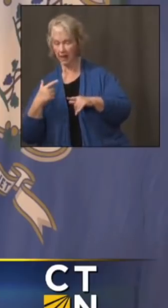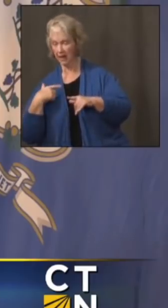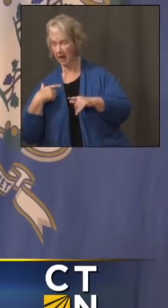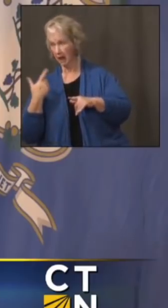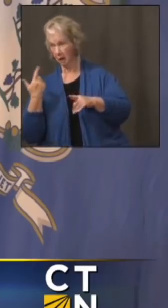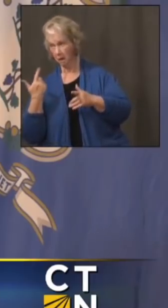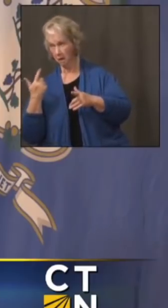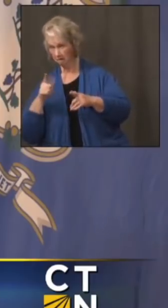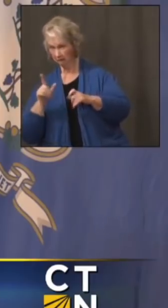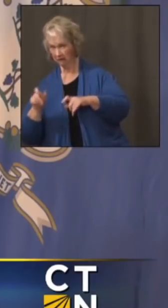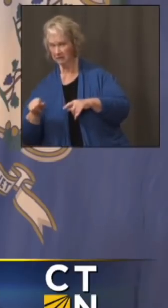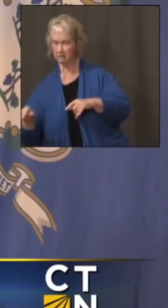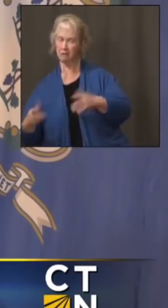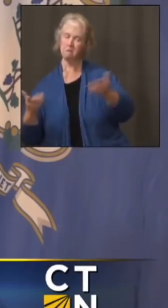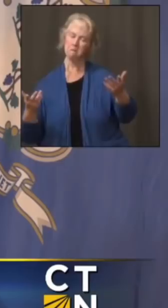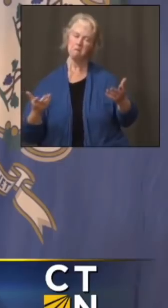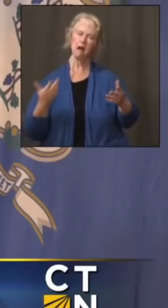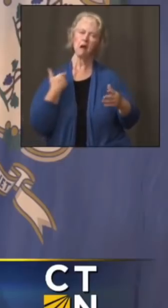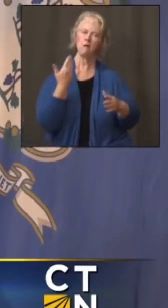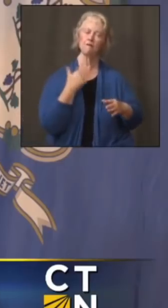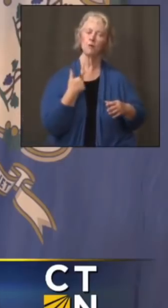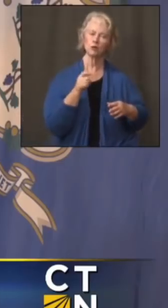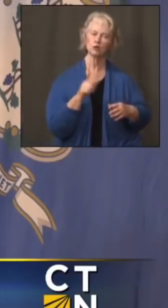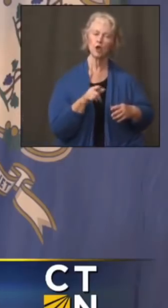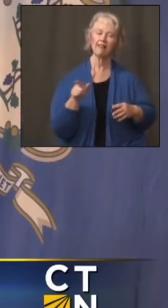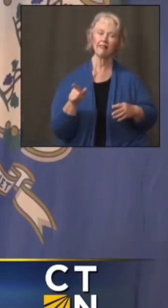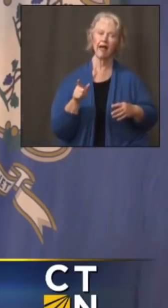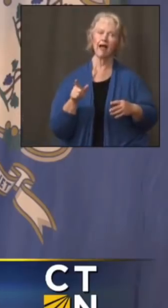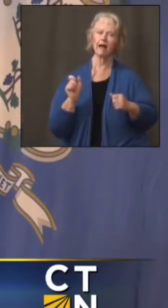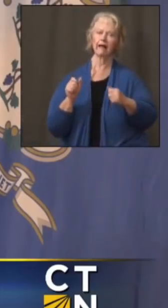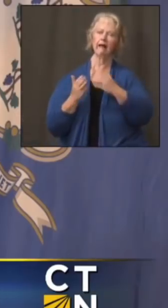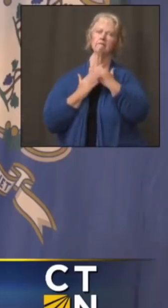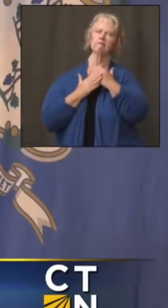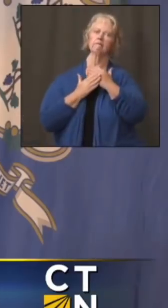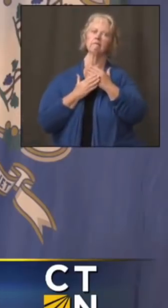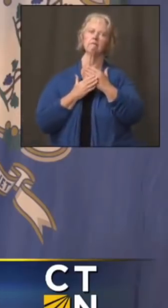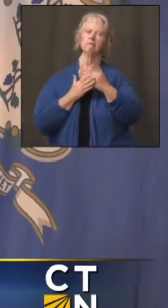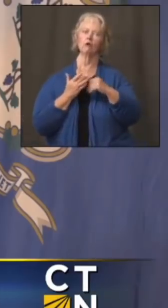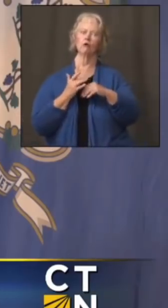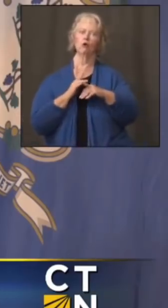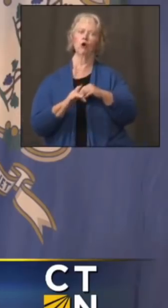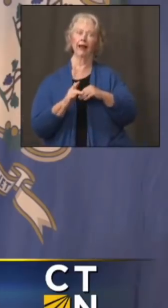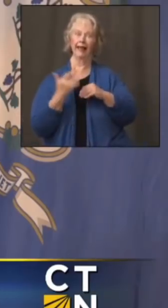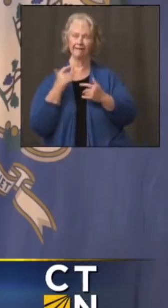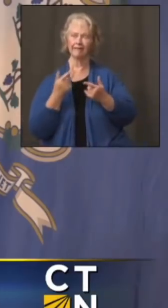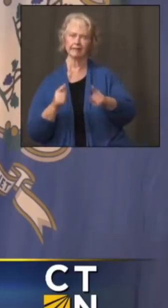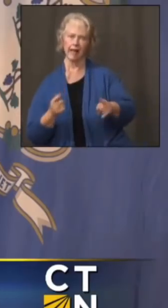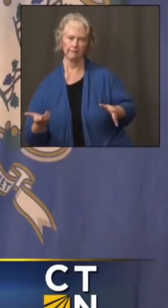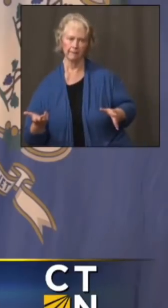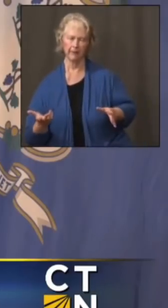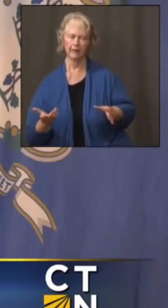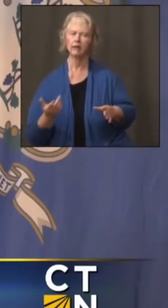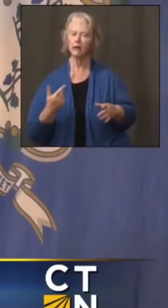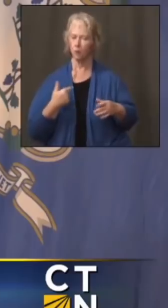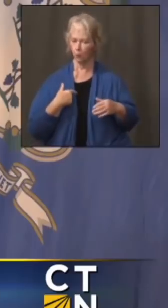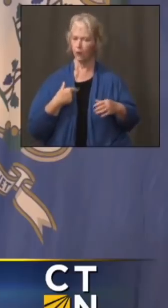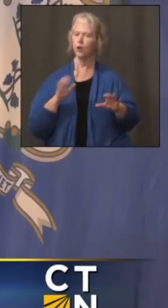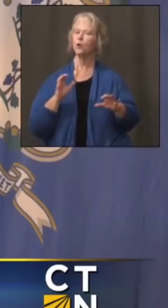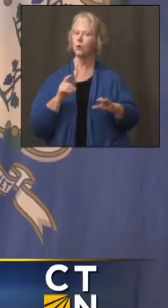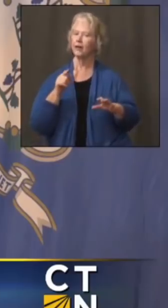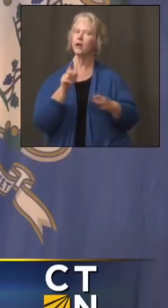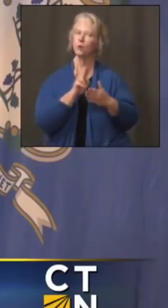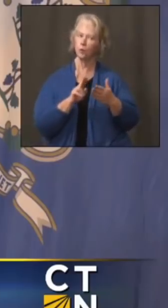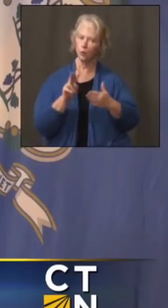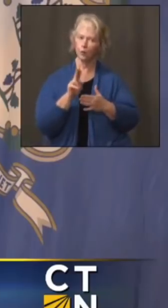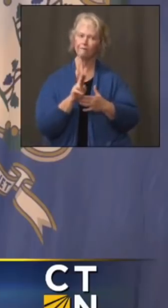casinos, but what that does is allow you to have an early indicator of what's happening. And we're doing that at our universities and a number of